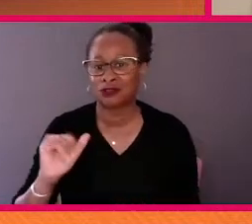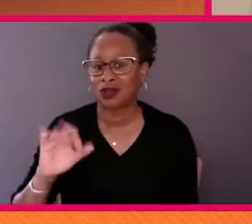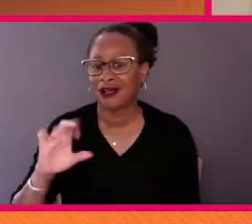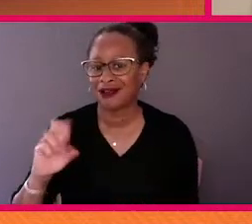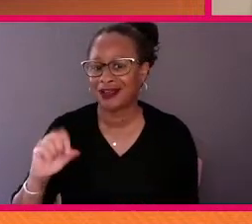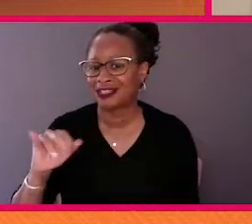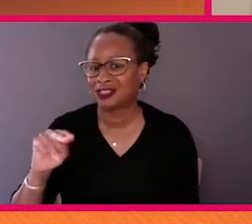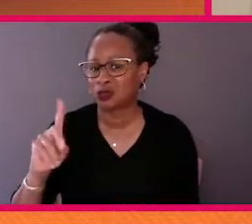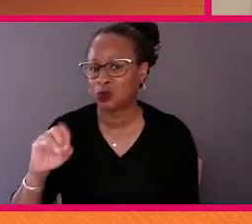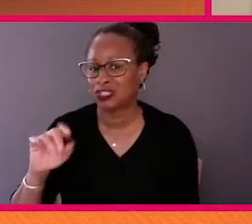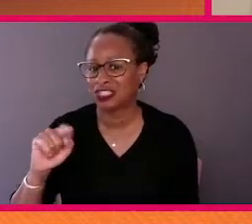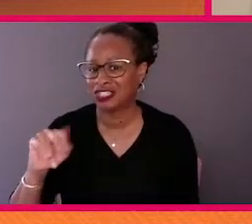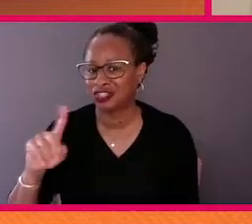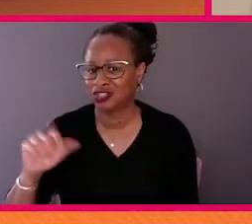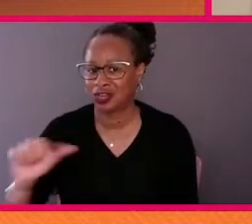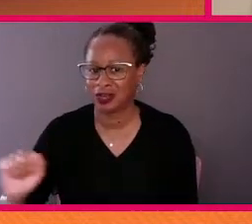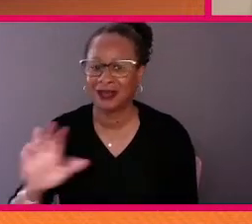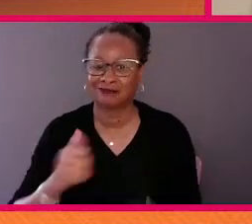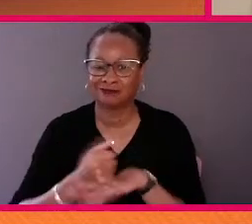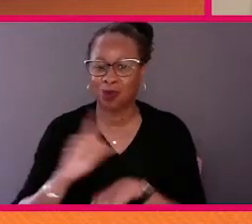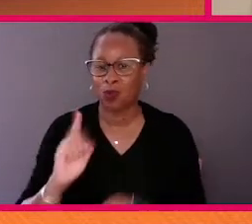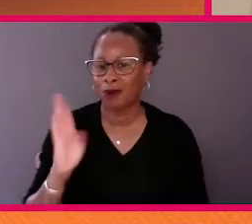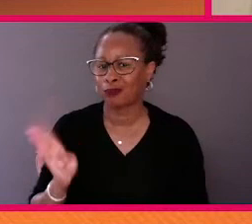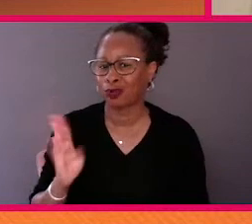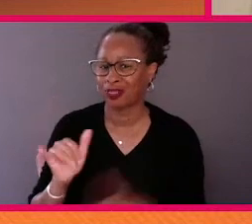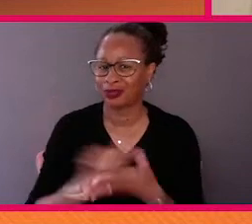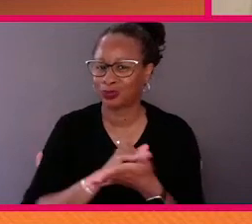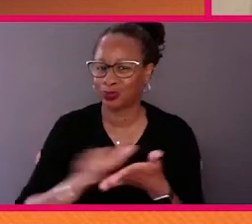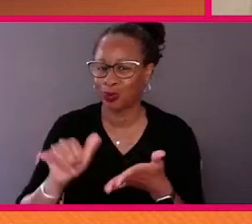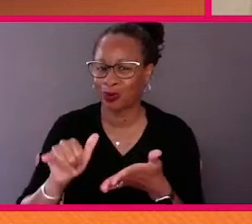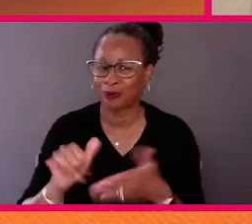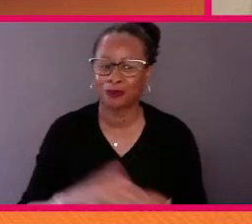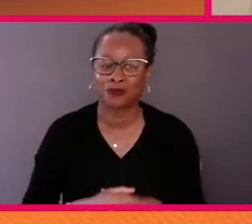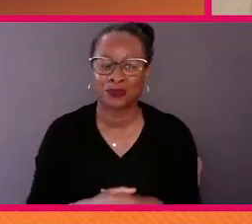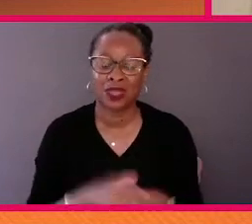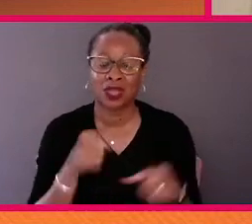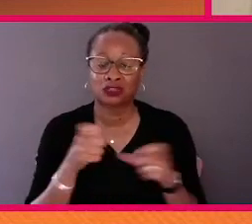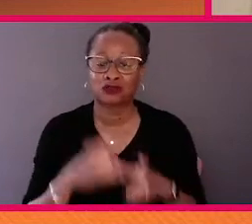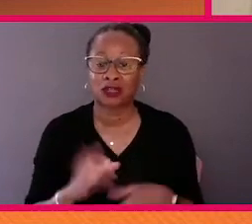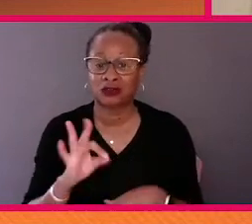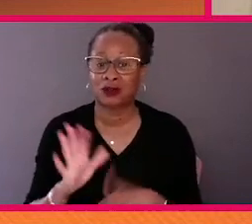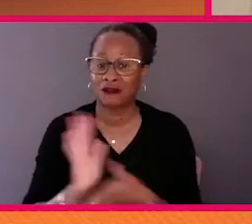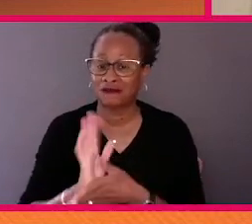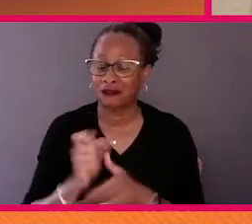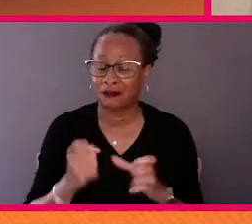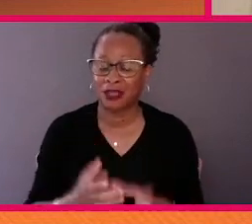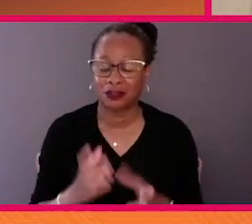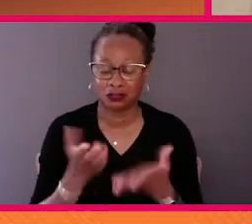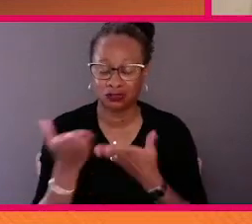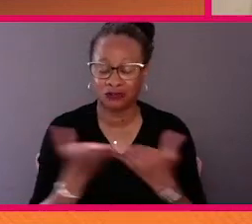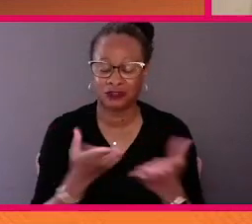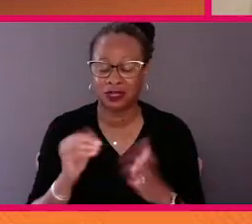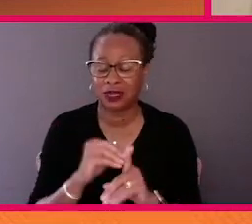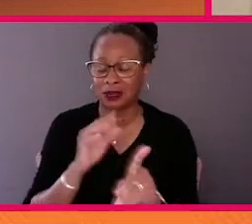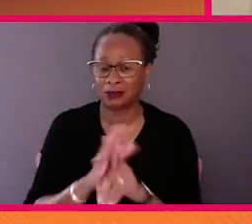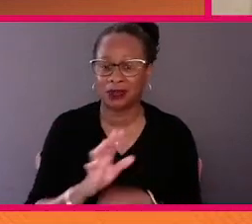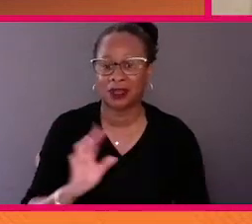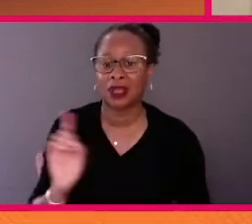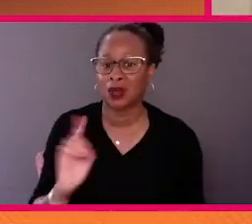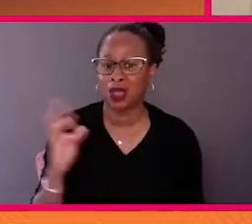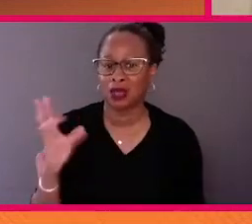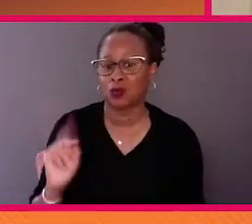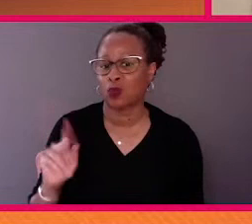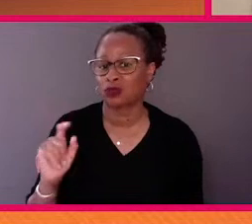New York. He is the Director of Filmmaker Services and Impact at Working Films, an organization